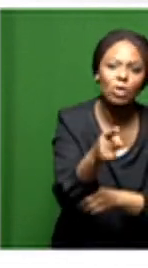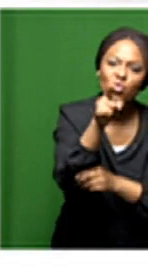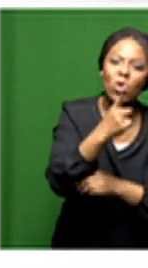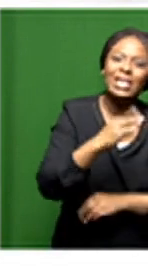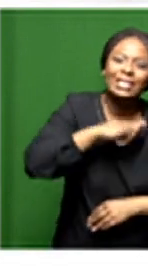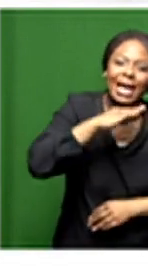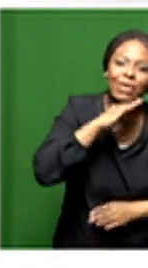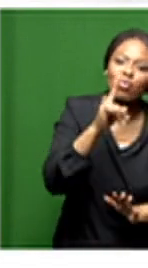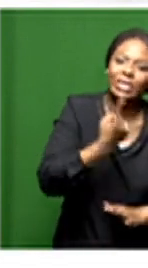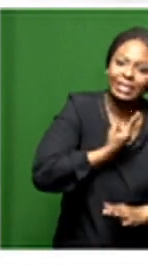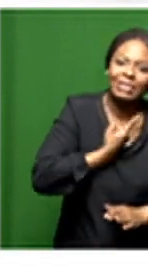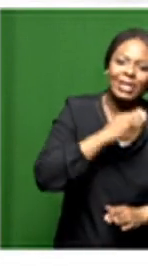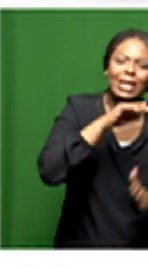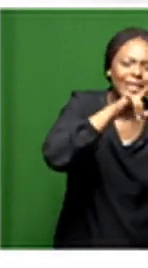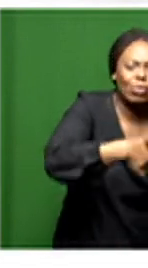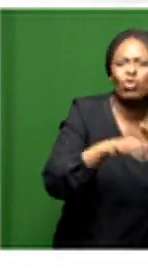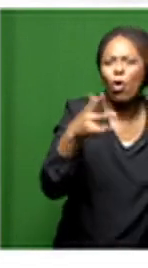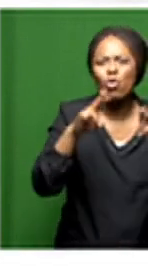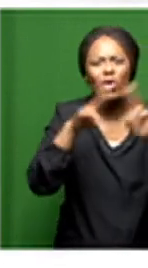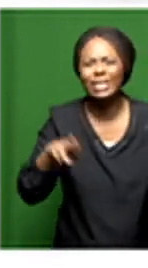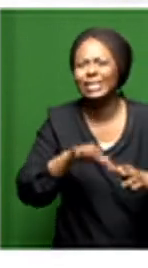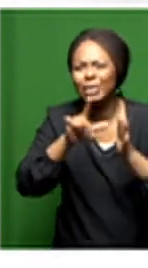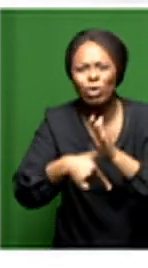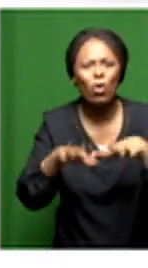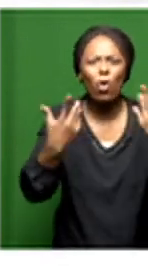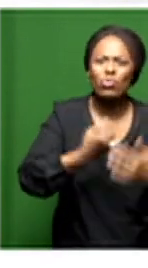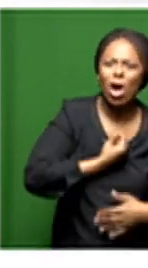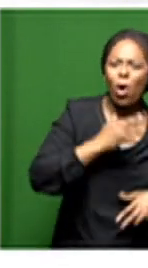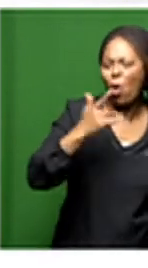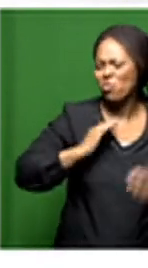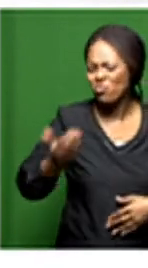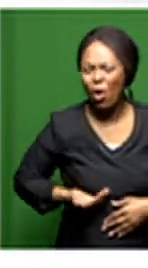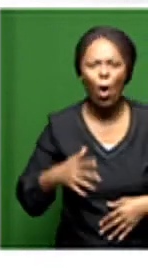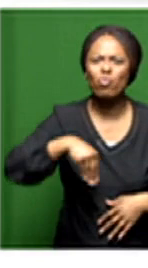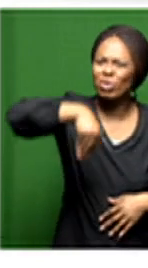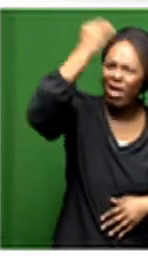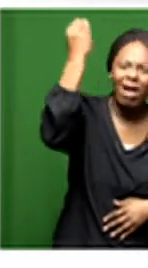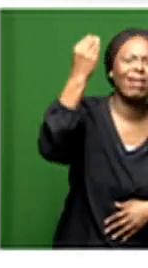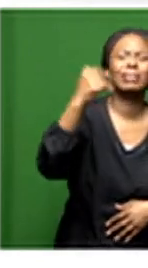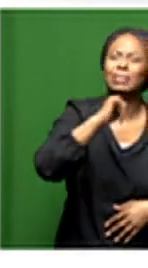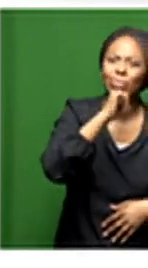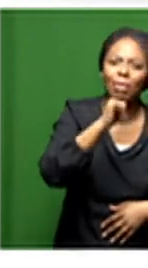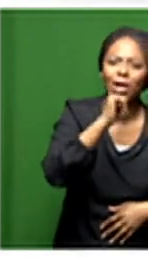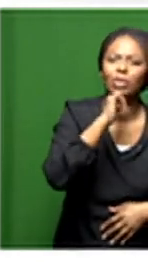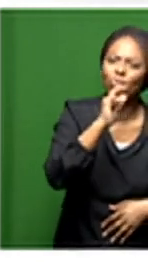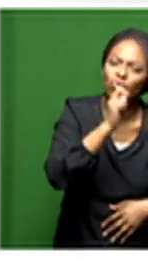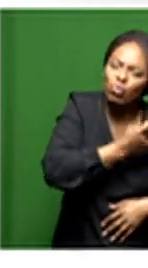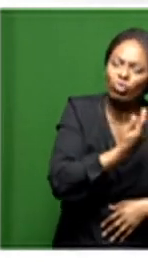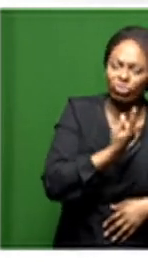enough, disabled or not, male or female, young or old. You can do this, what you were destined to